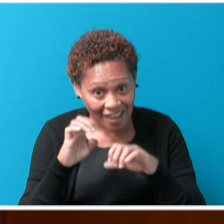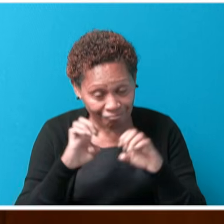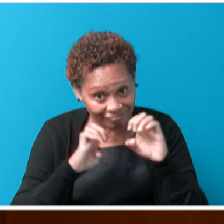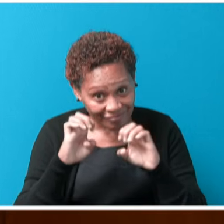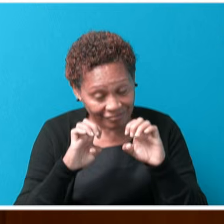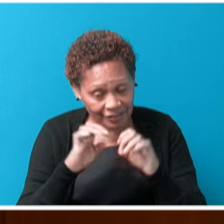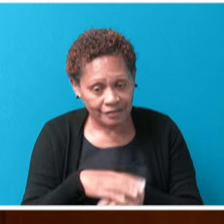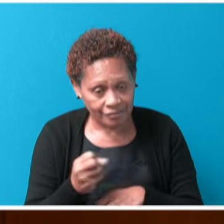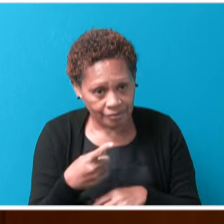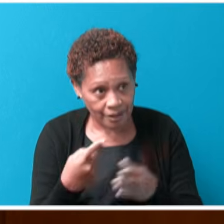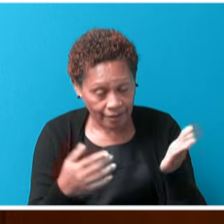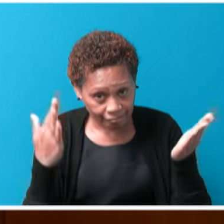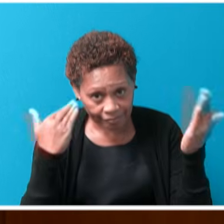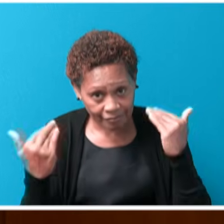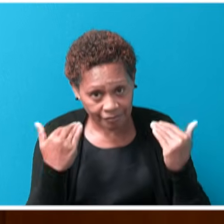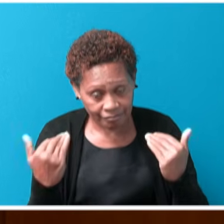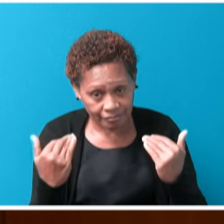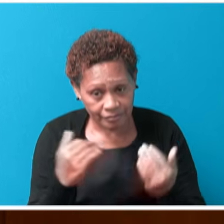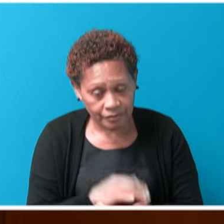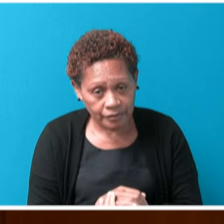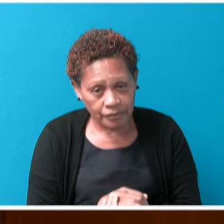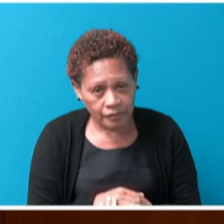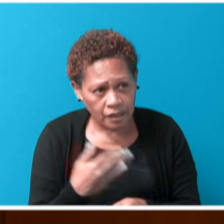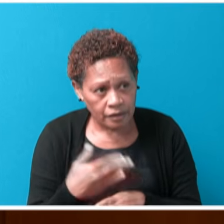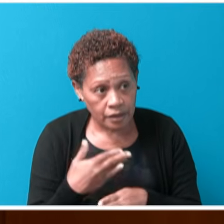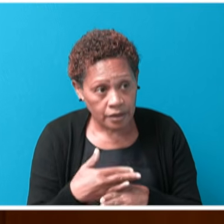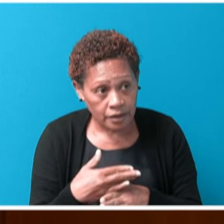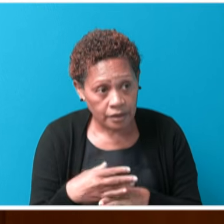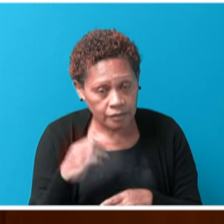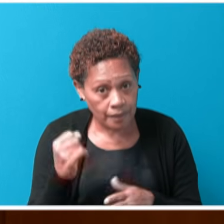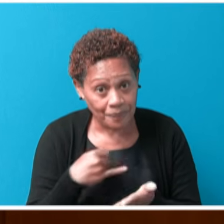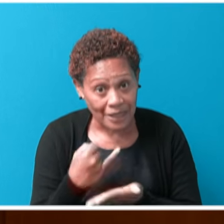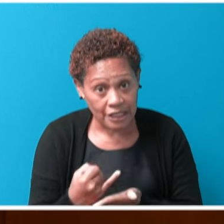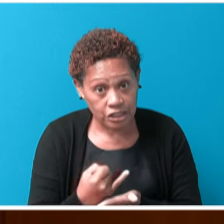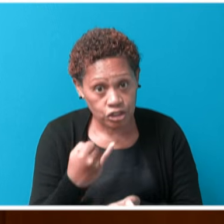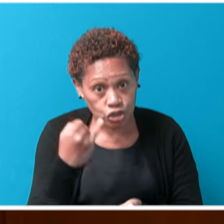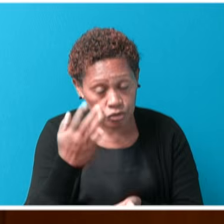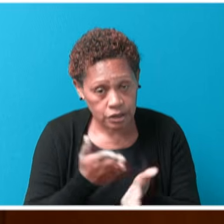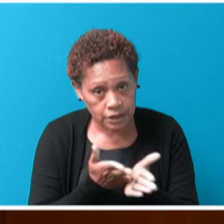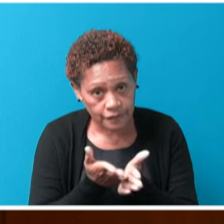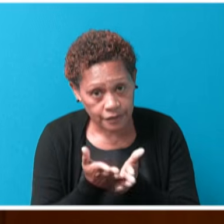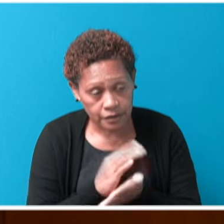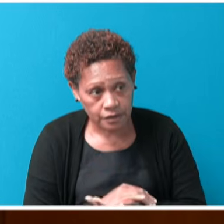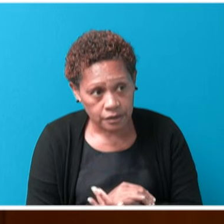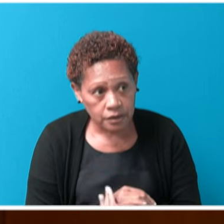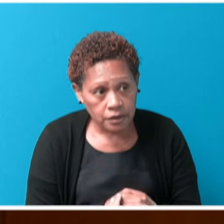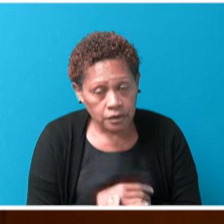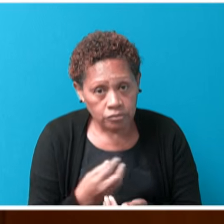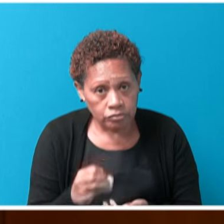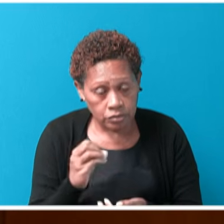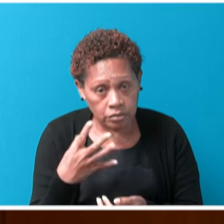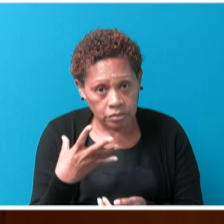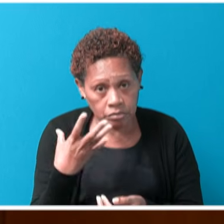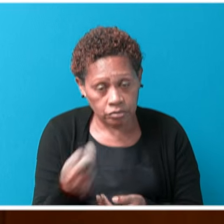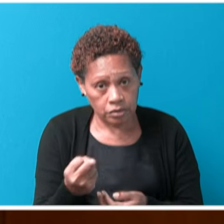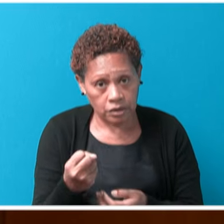Mr. Speaker, sir, a democracy is only as effective as the institutions that serve it. That is why the reform of the civil